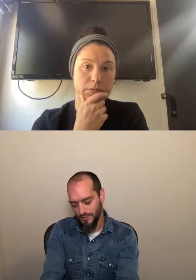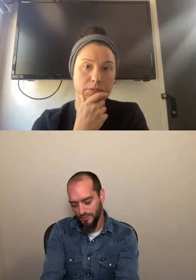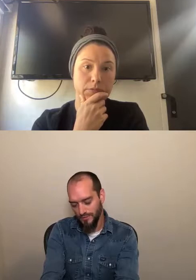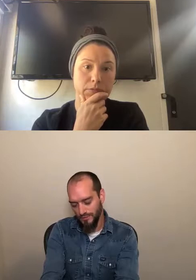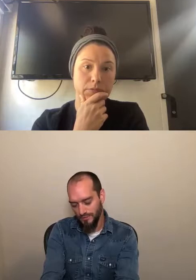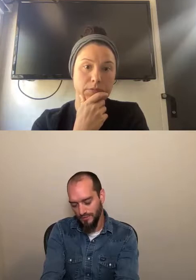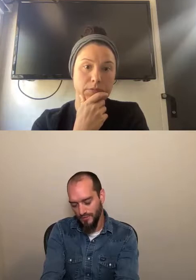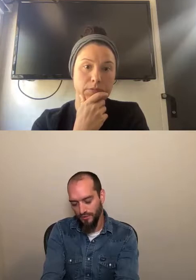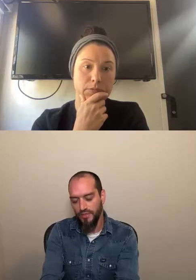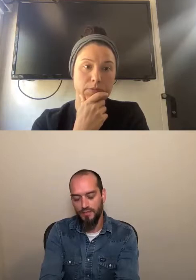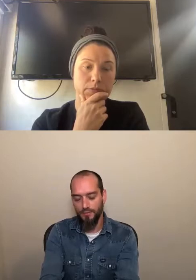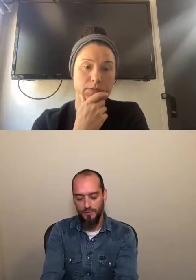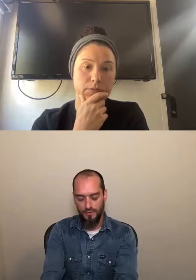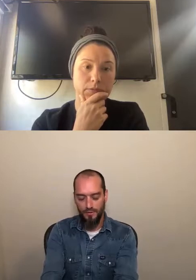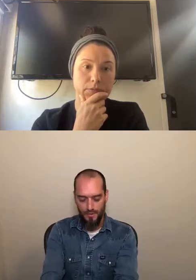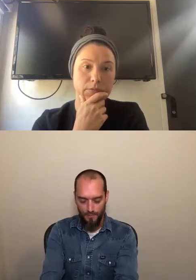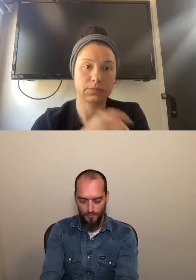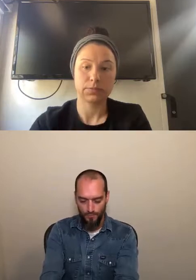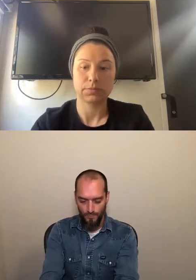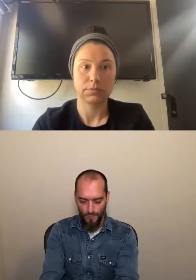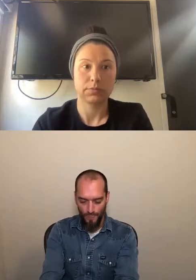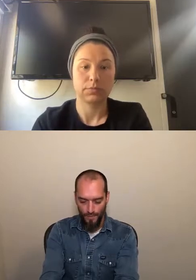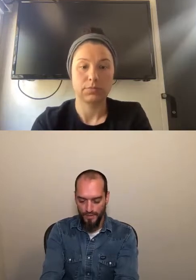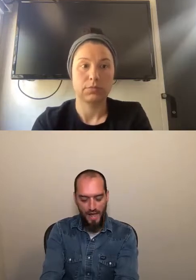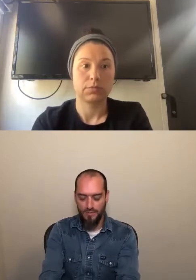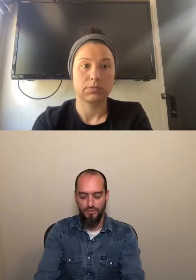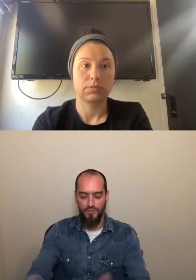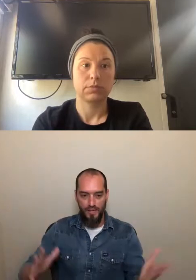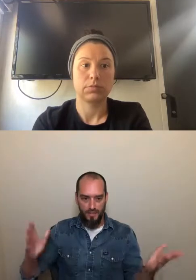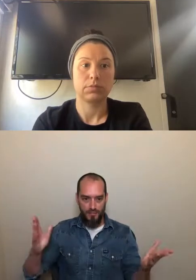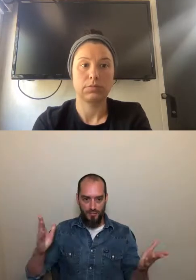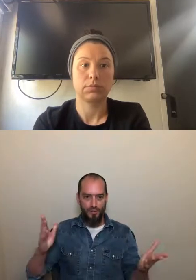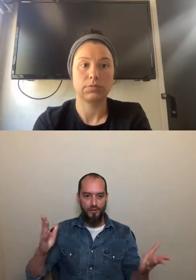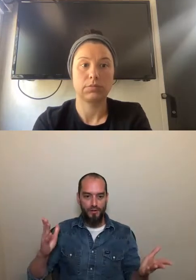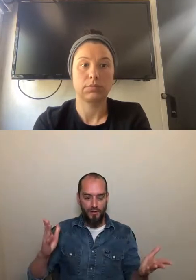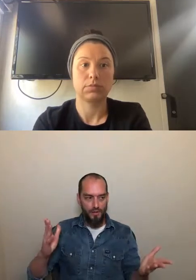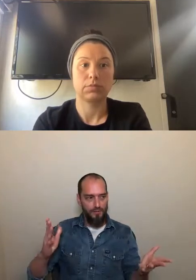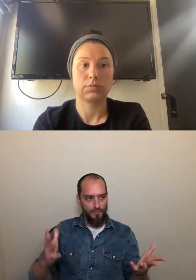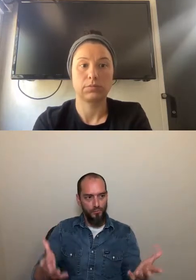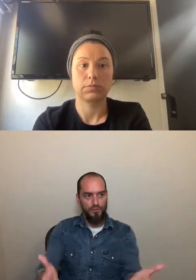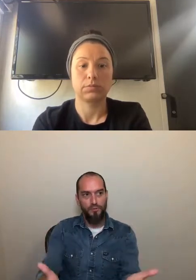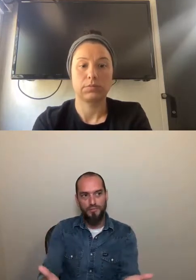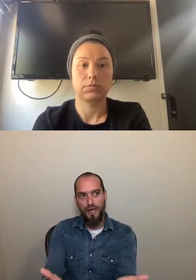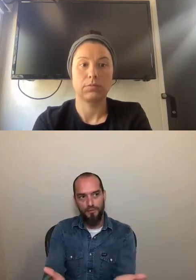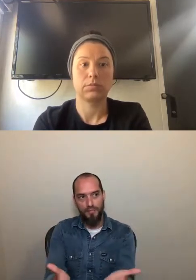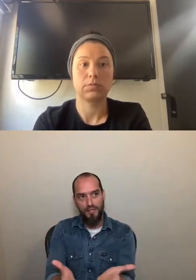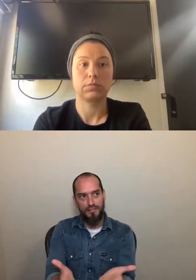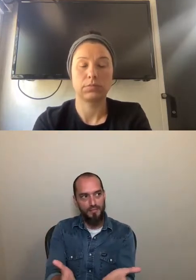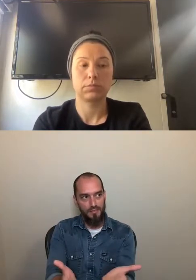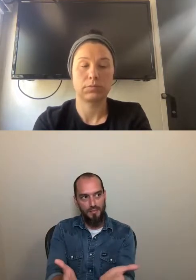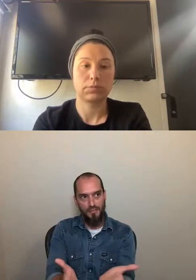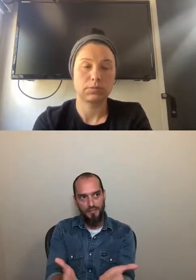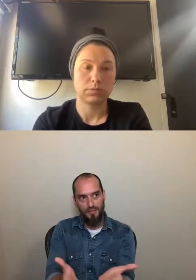just unthinkable, but it happens every day. So if someone wants to establish a